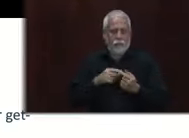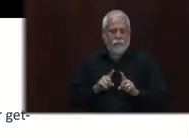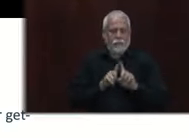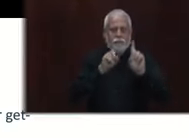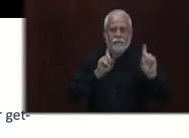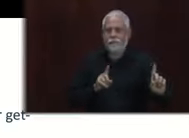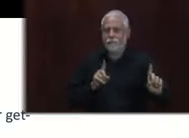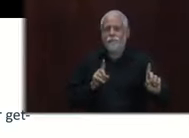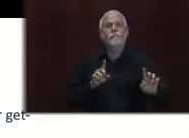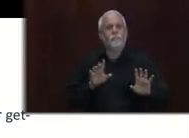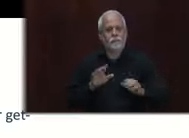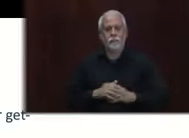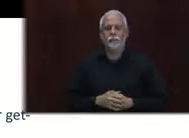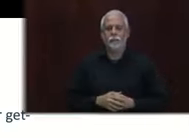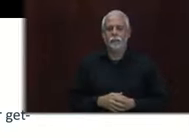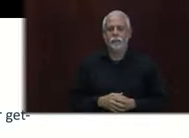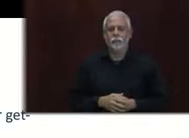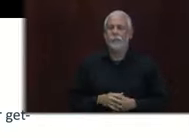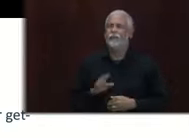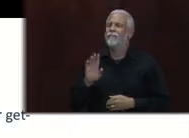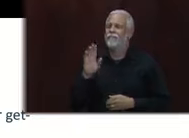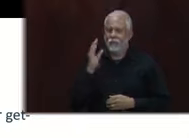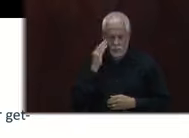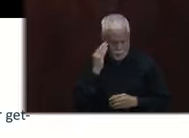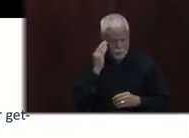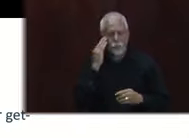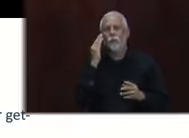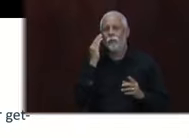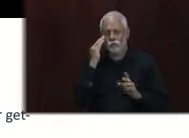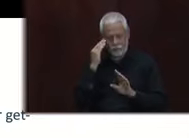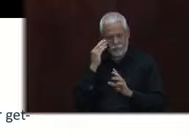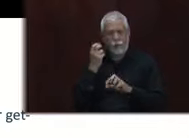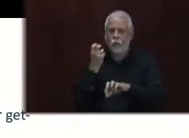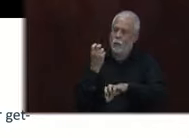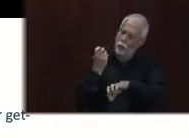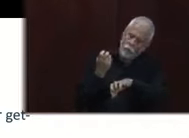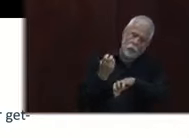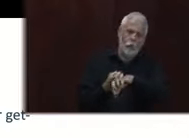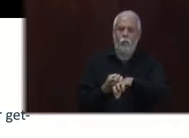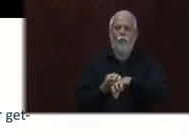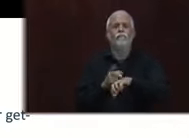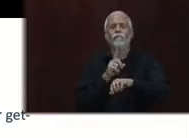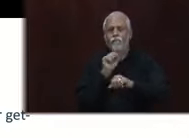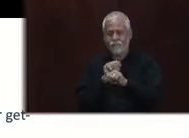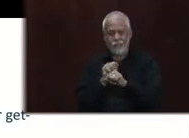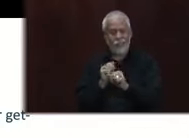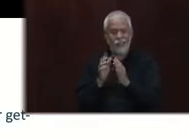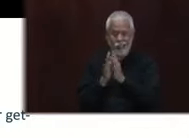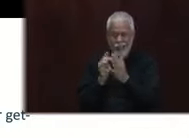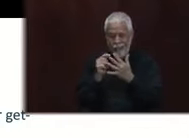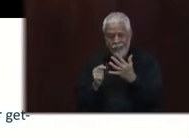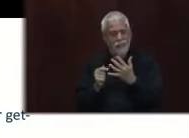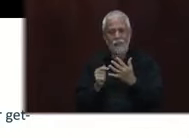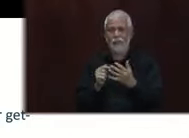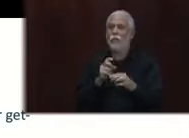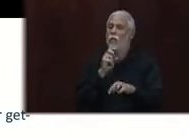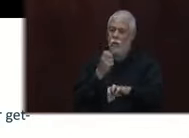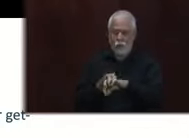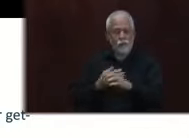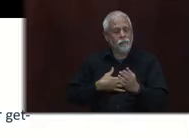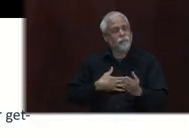household. I know that this is hard. What I'm asking you to do is really